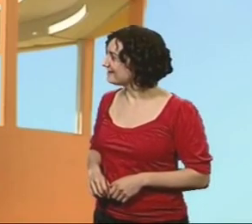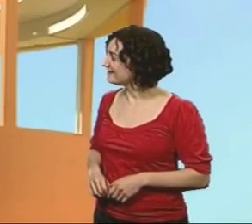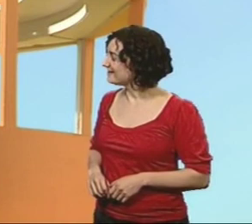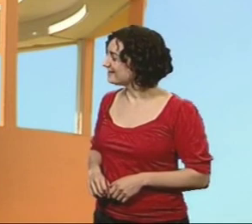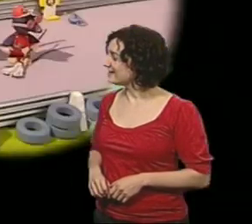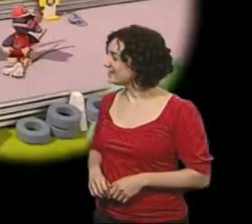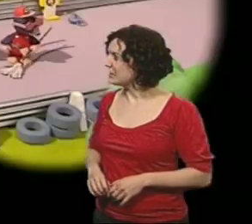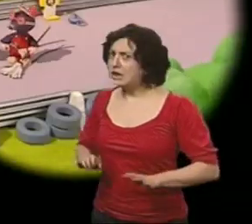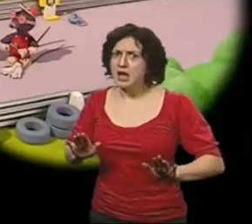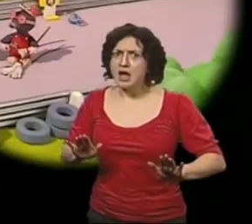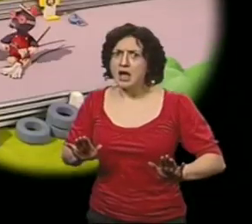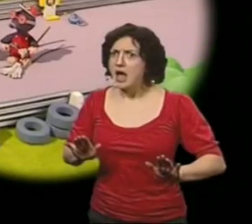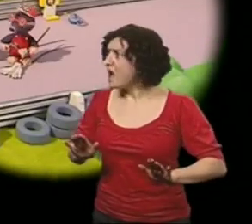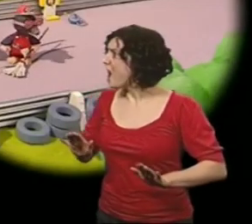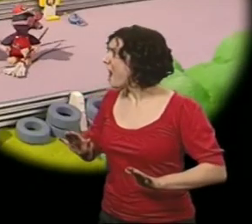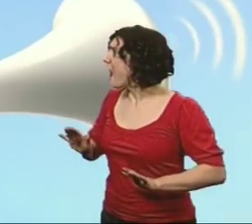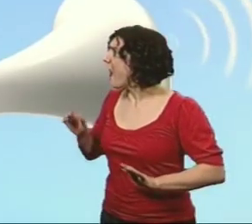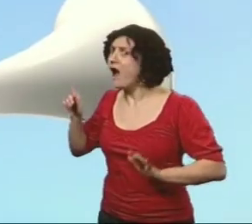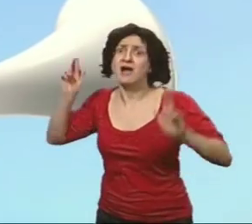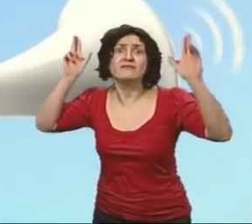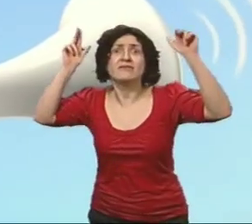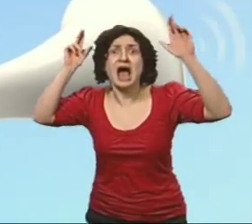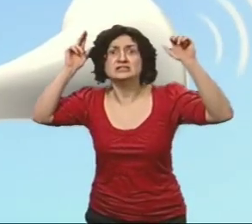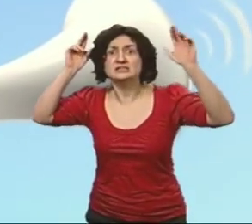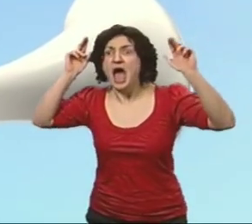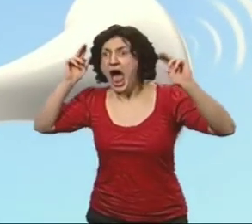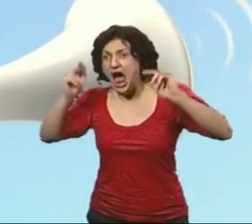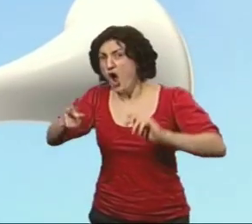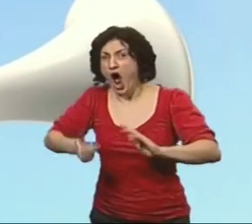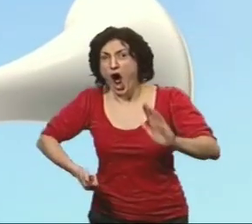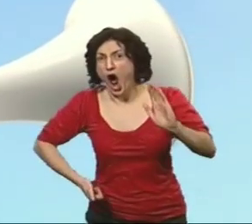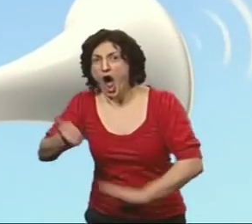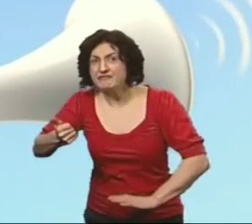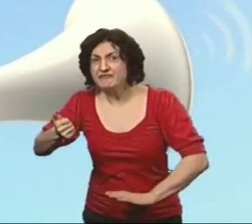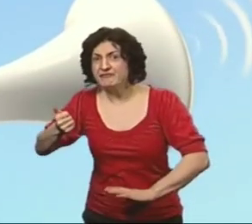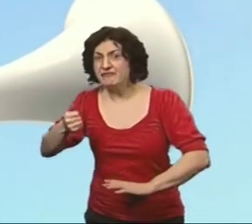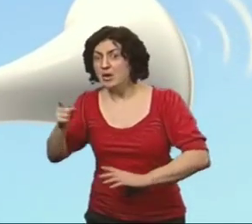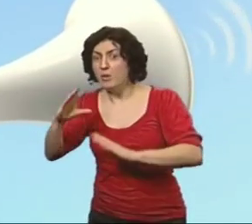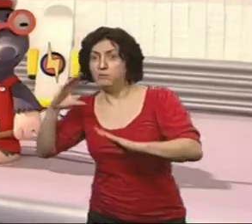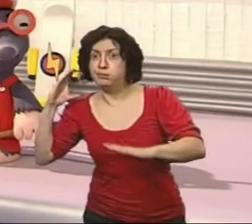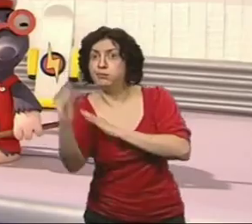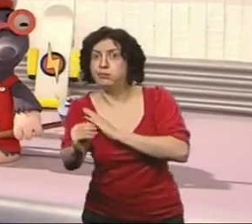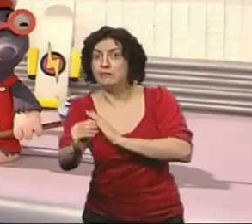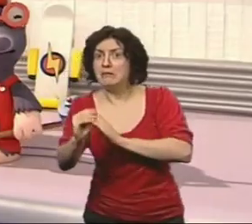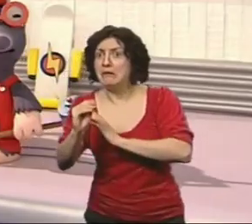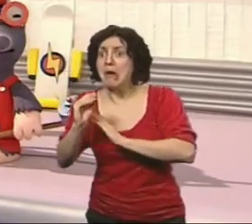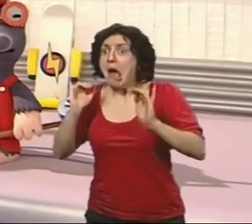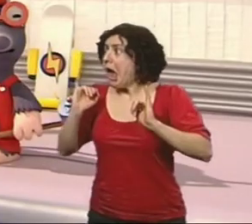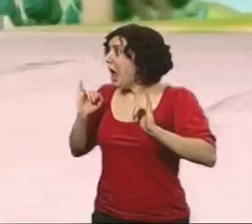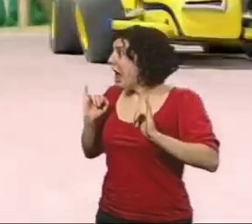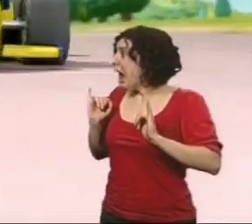Wait a minute. Is that Flash? Get off the track! Maxie is racing!